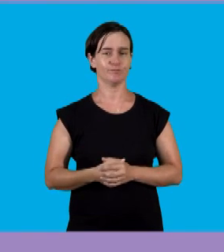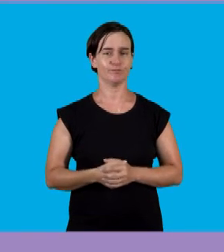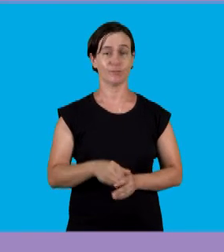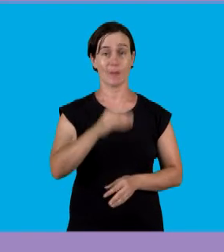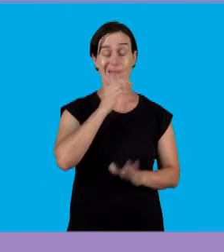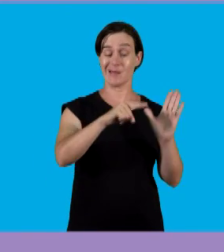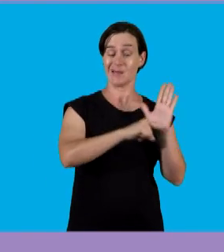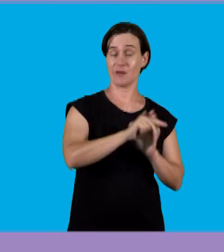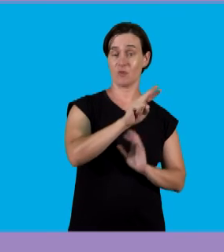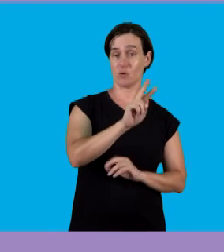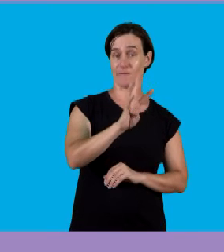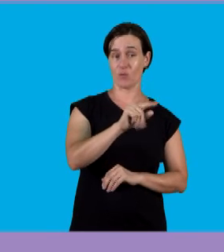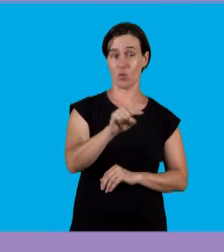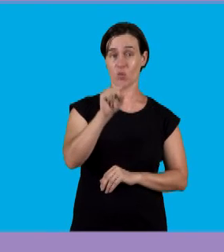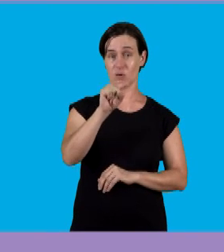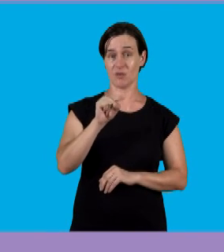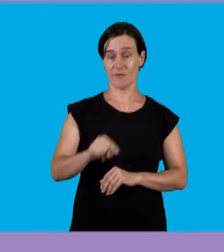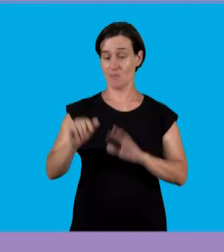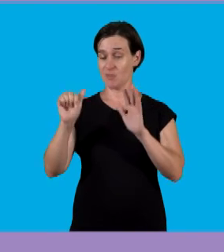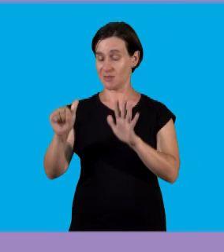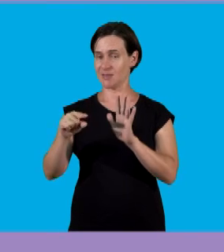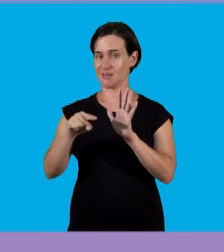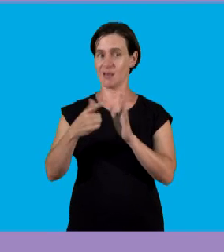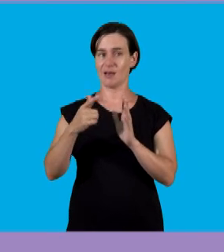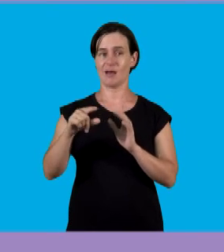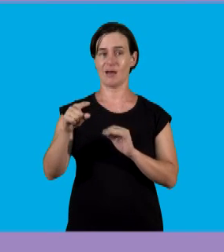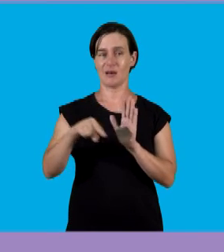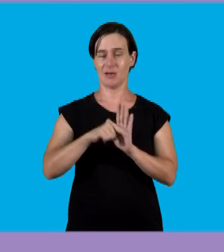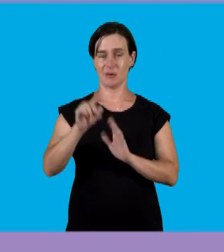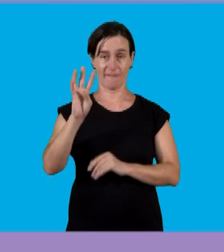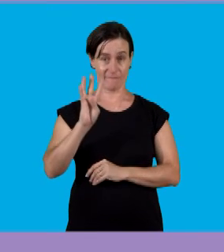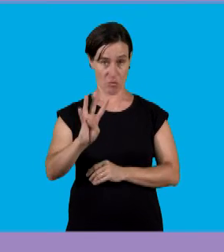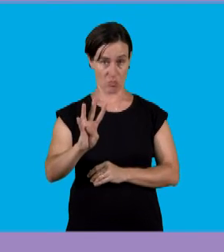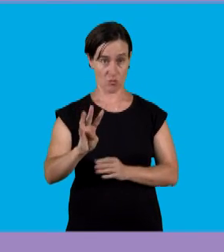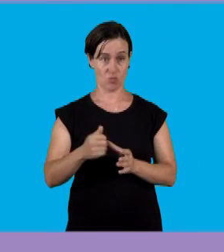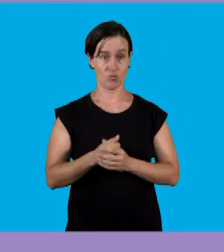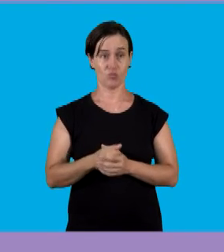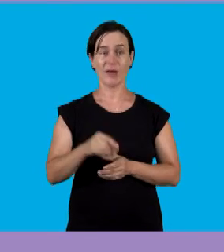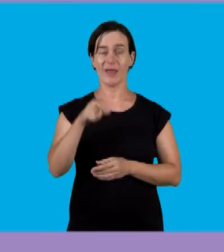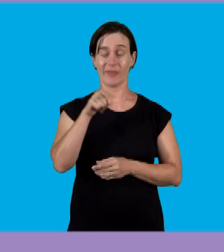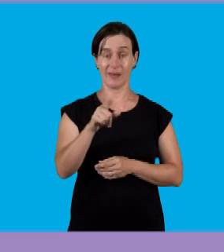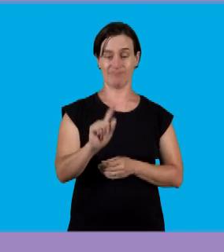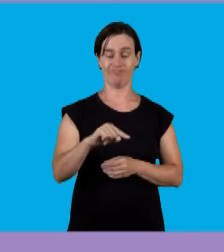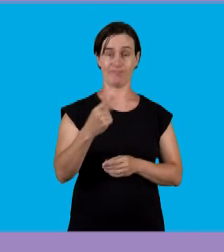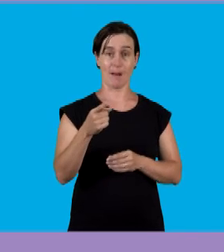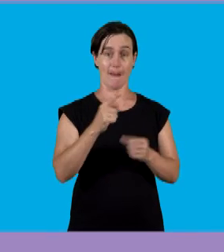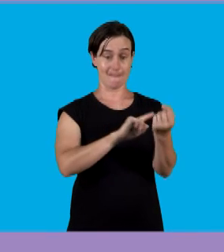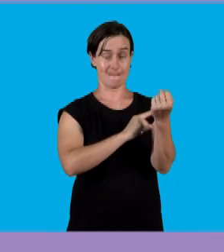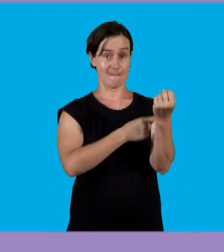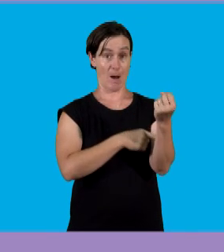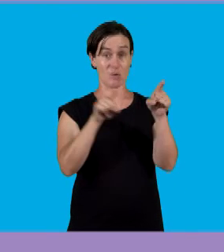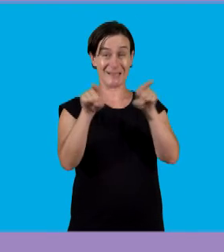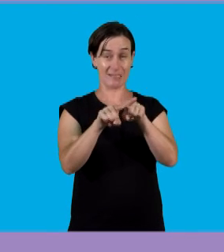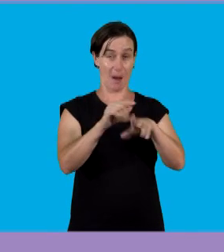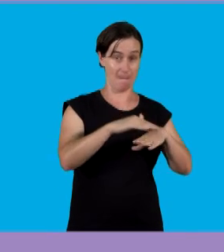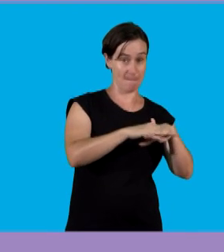a negative 4. So negative 24 divided by 6 is a 4. And then we are going to just